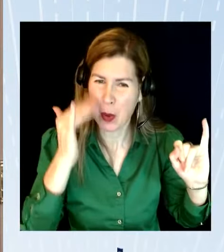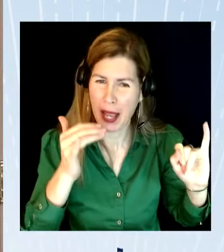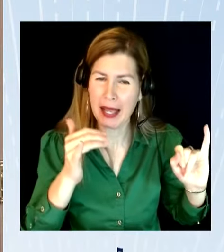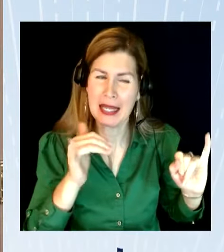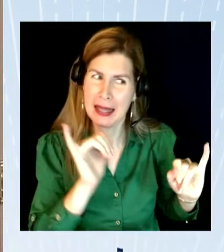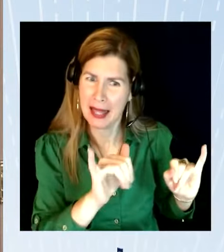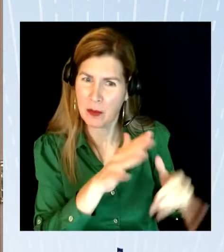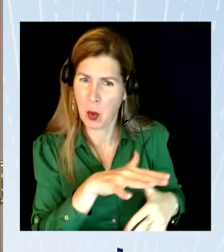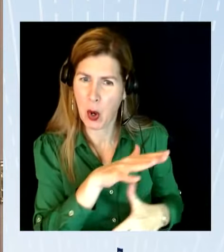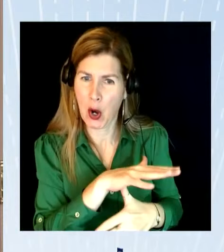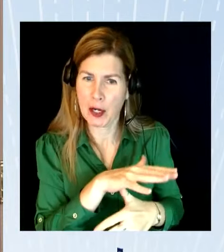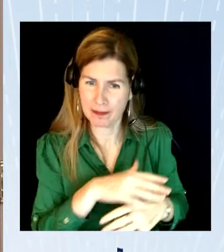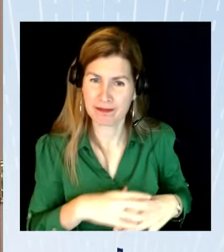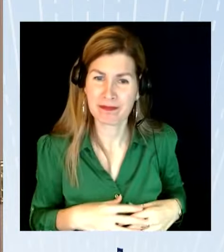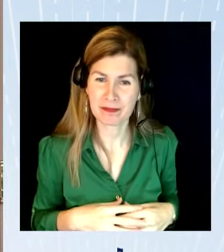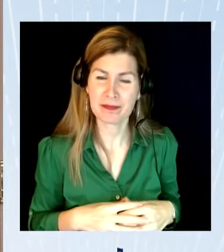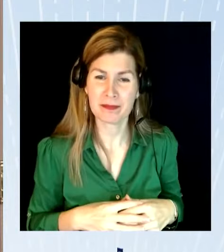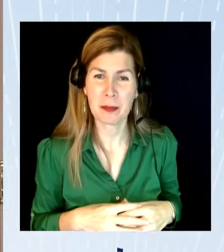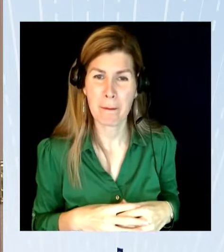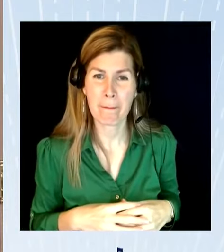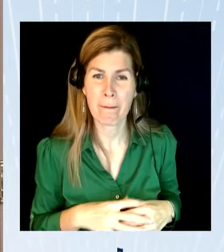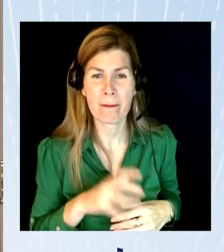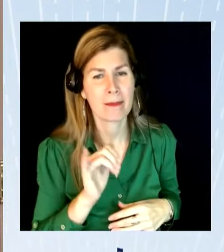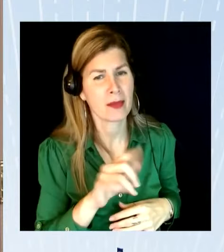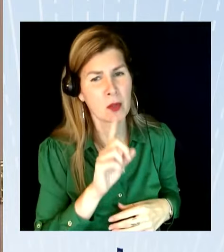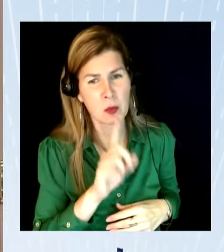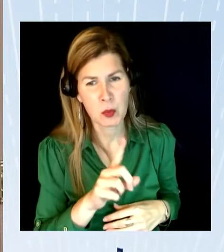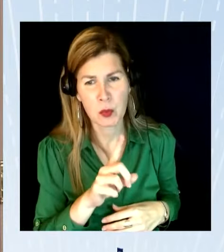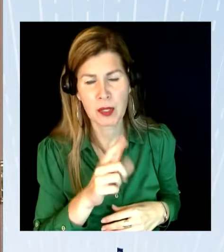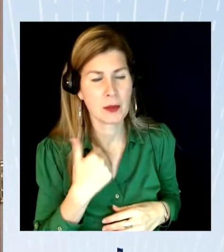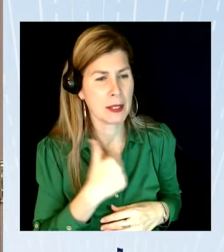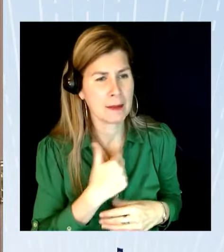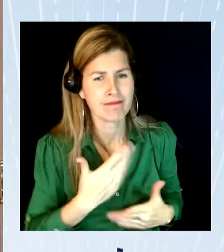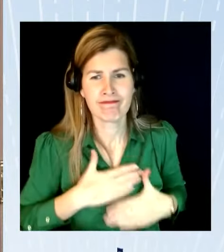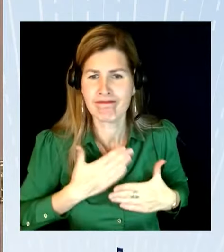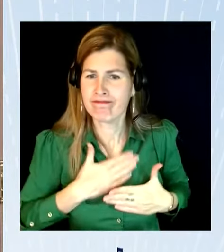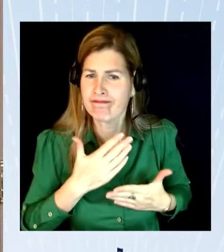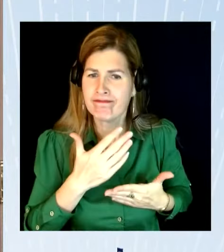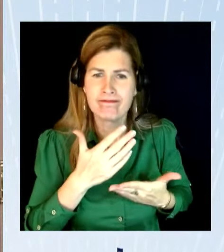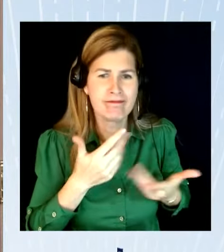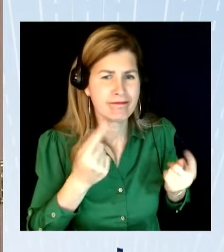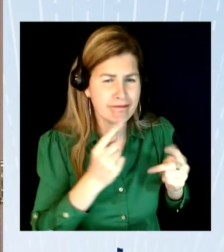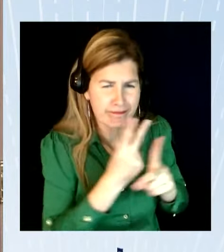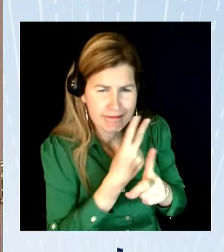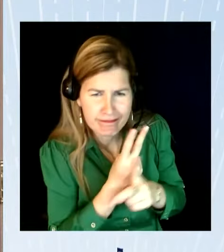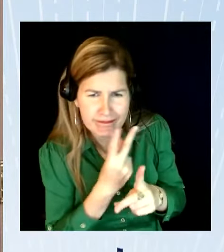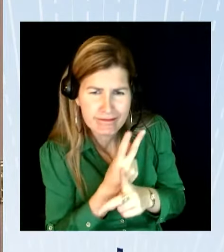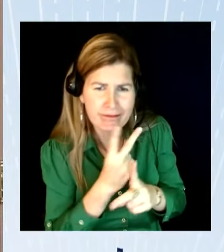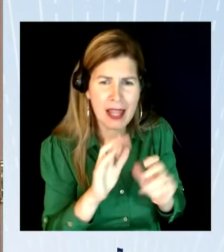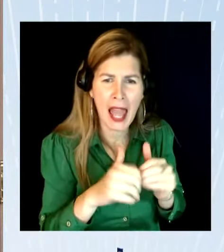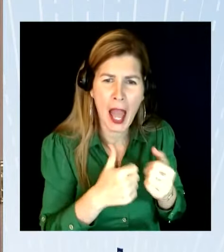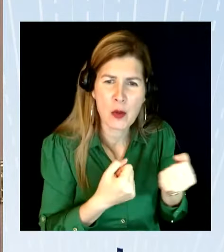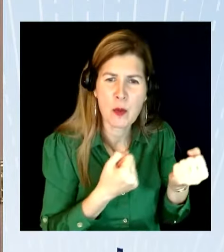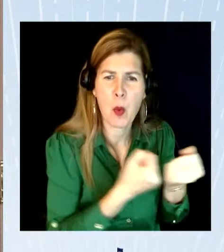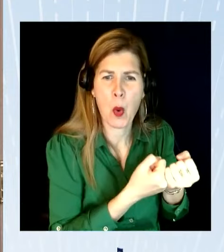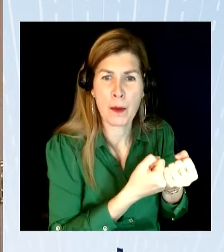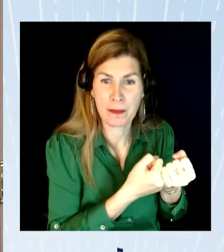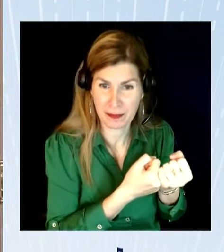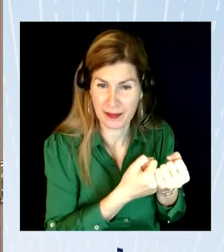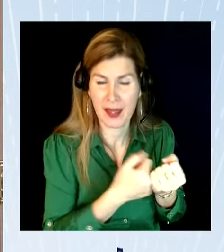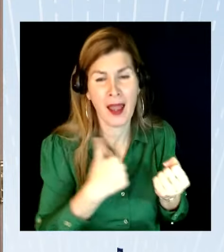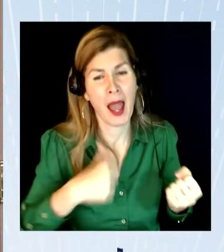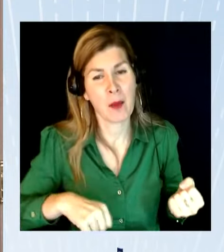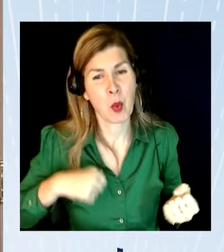the Biden-Harris administration. It's certainly one that we embrace, and we're going to continue to find ways to support. I'm proud that for the past 2 years,